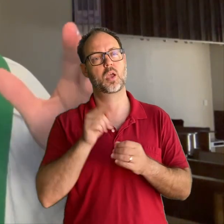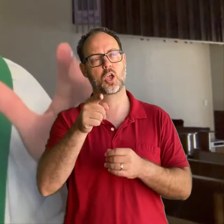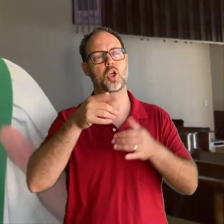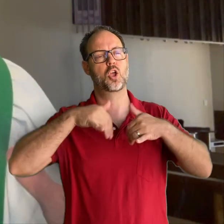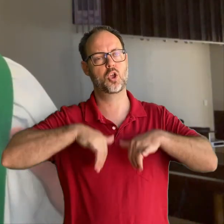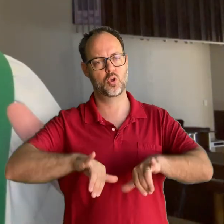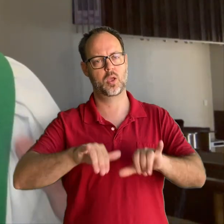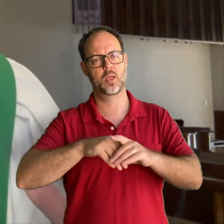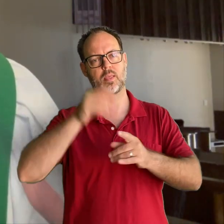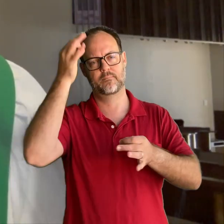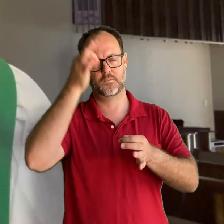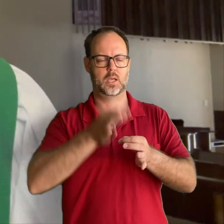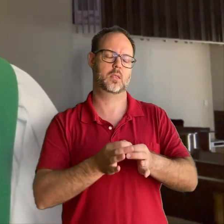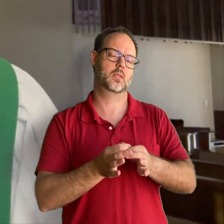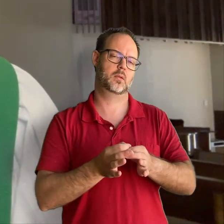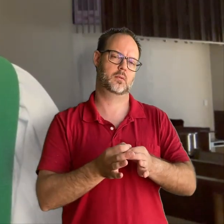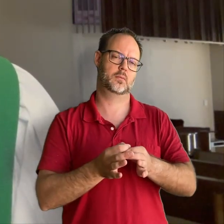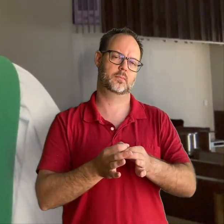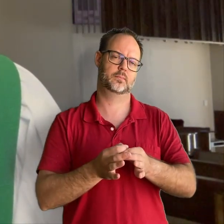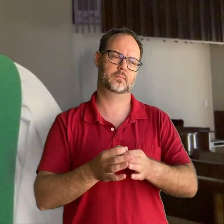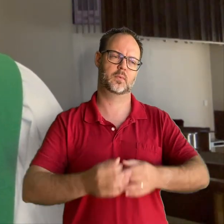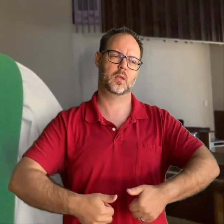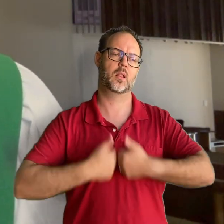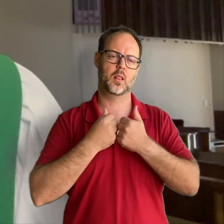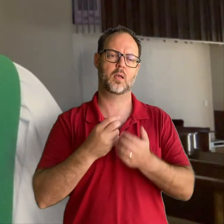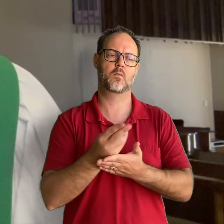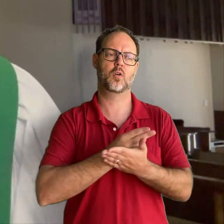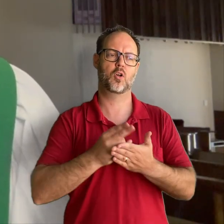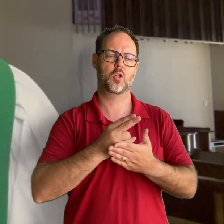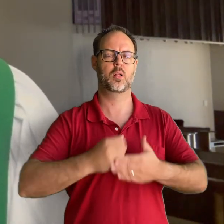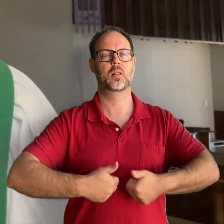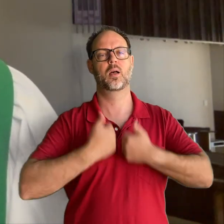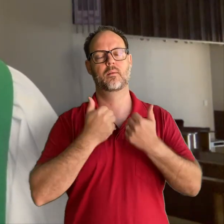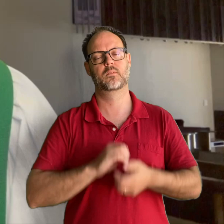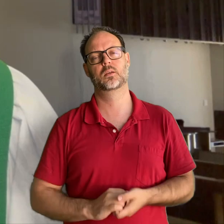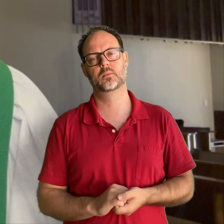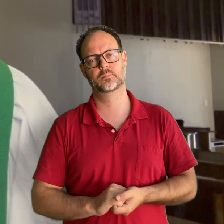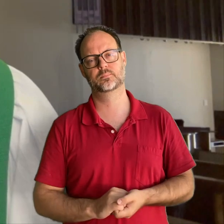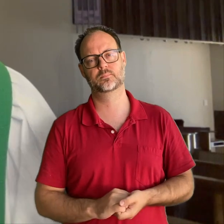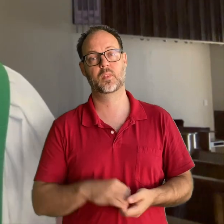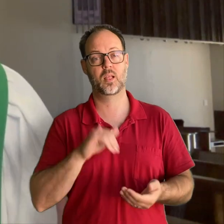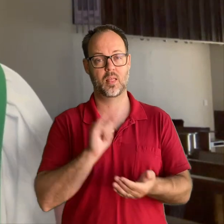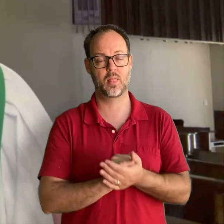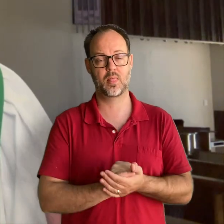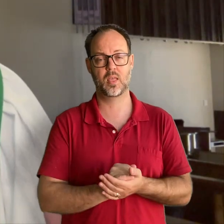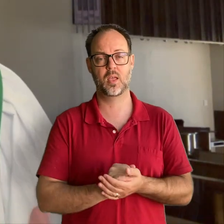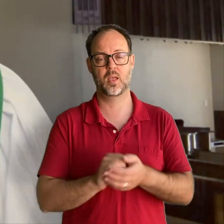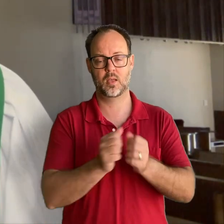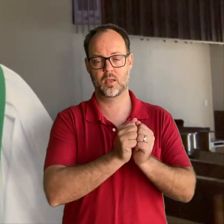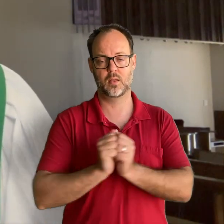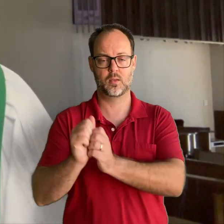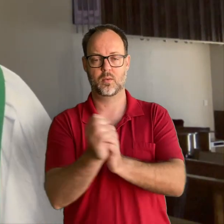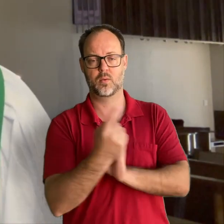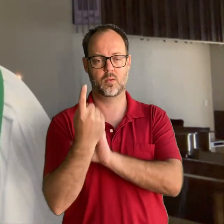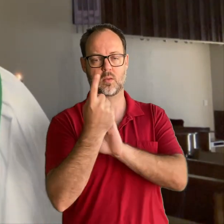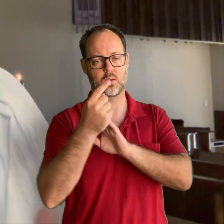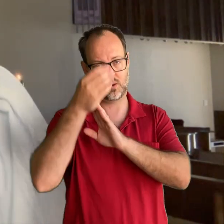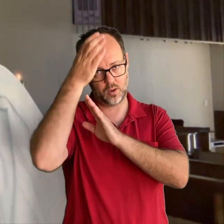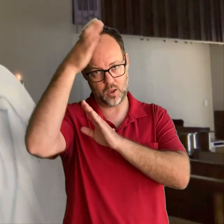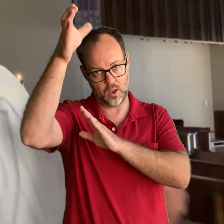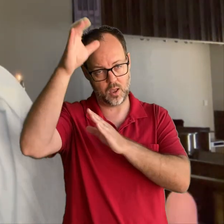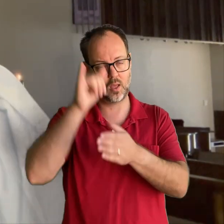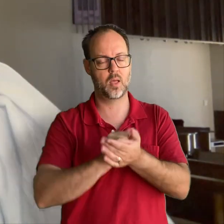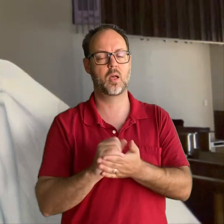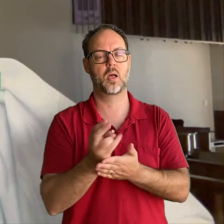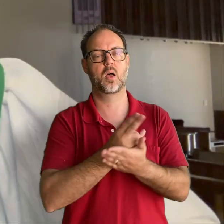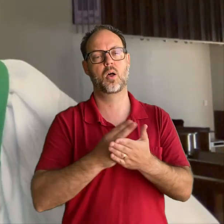that you remain in faith and live a holy life. That's the unifying idea, is that